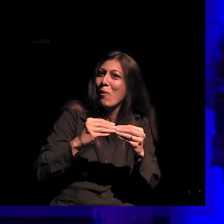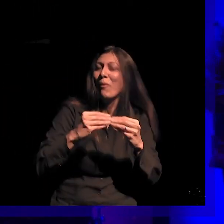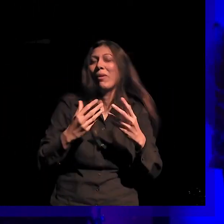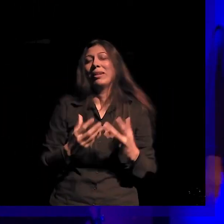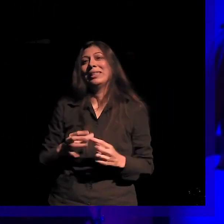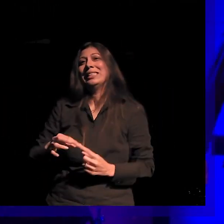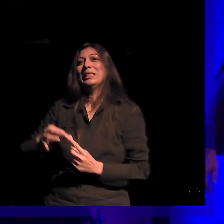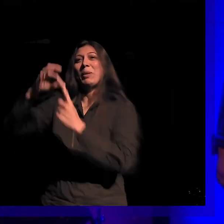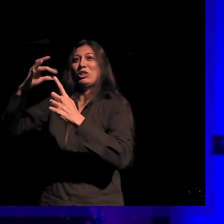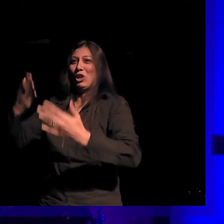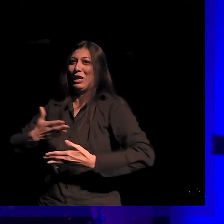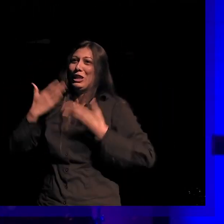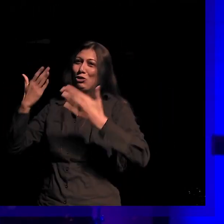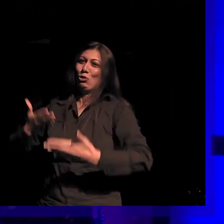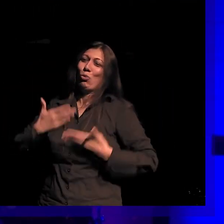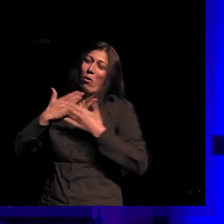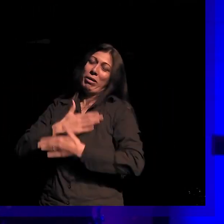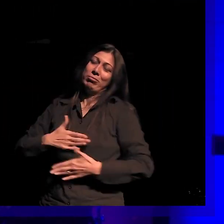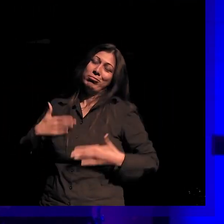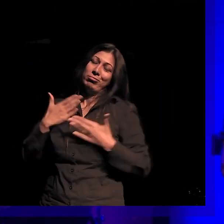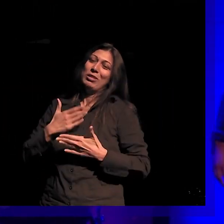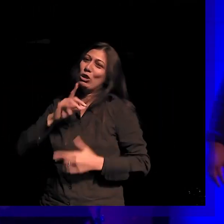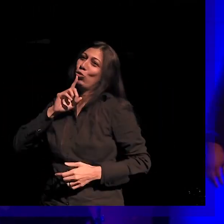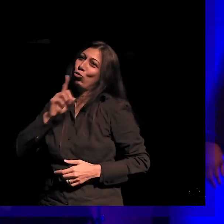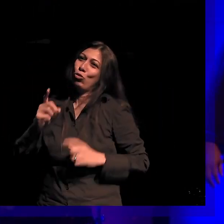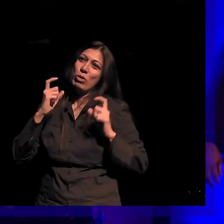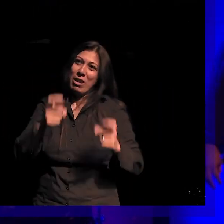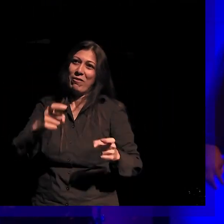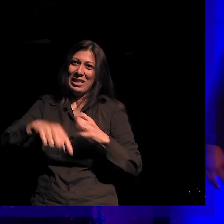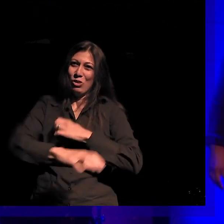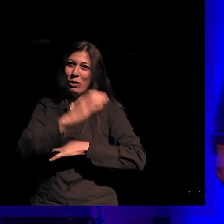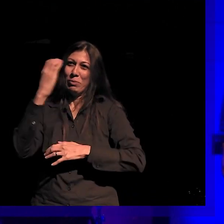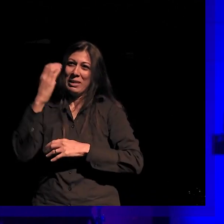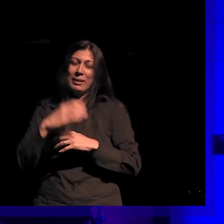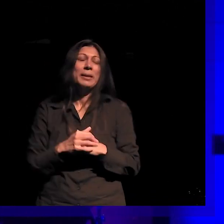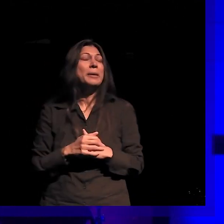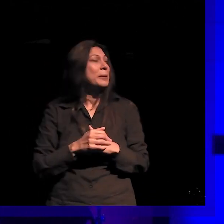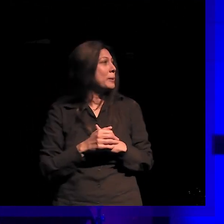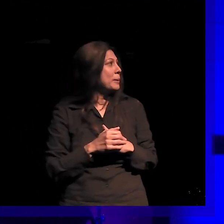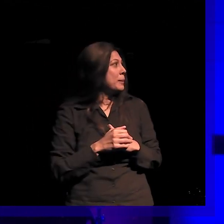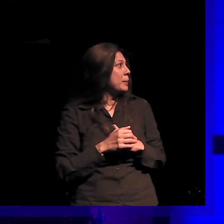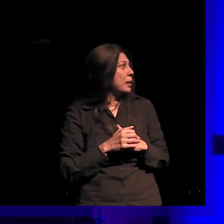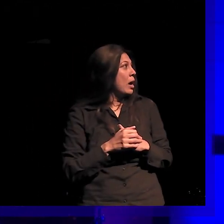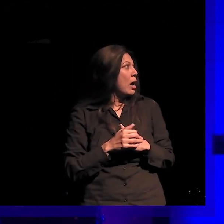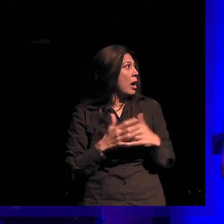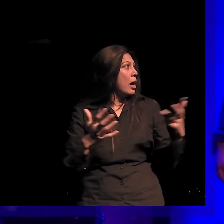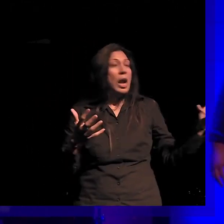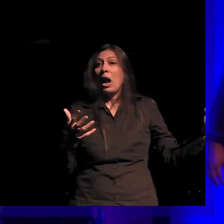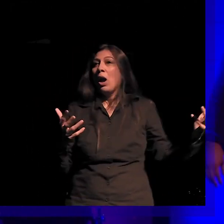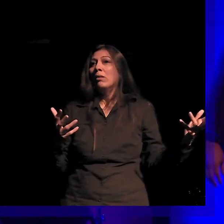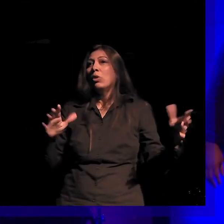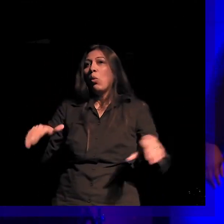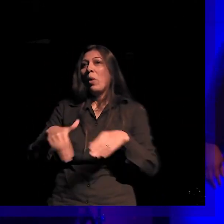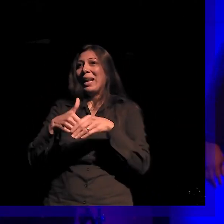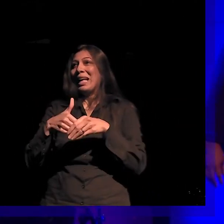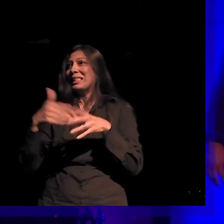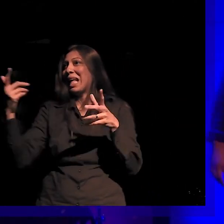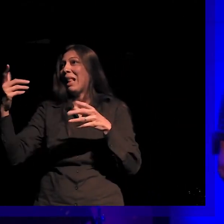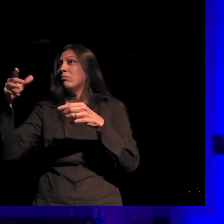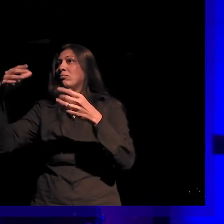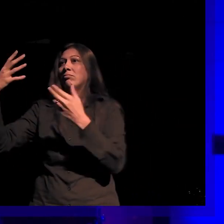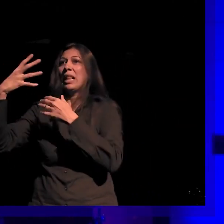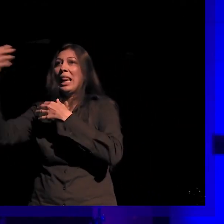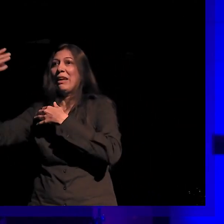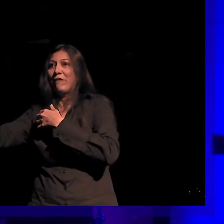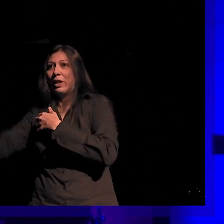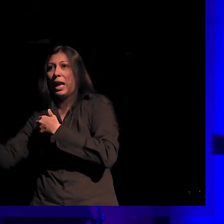especially joy and love. It's a true gift of Christmas. We're going to have release you by wedding style, but please come down